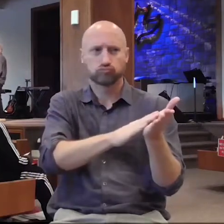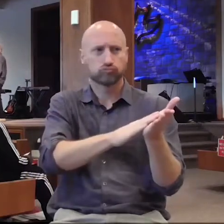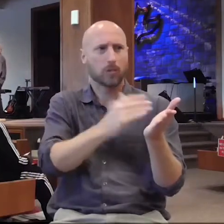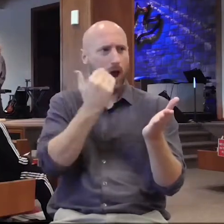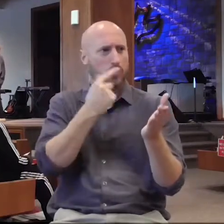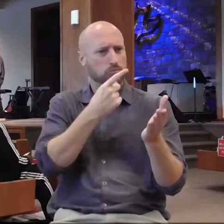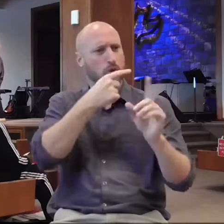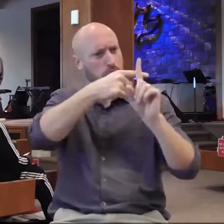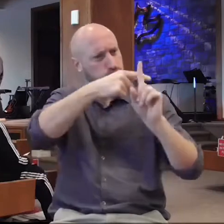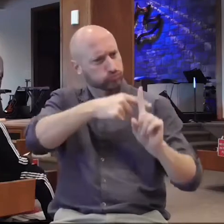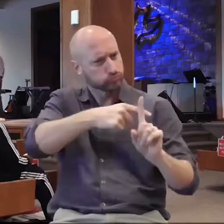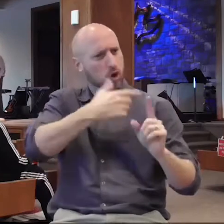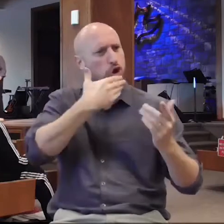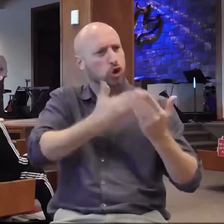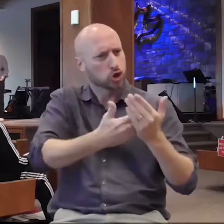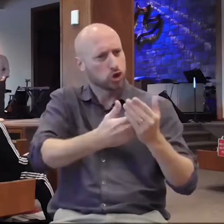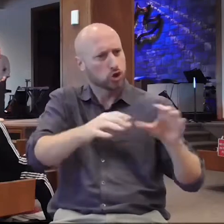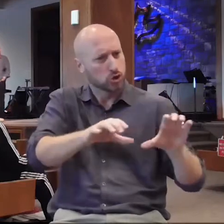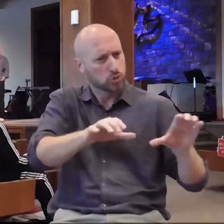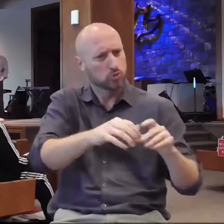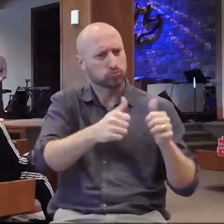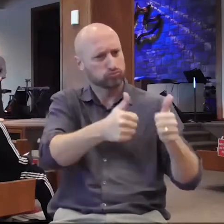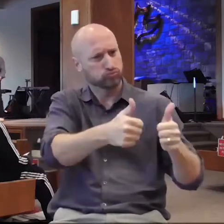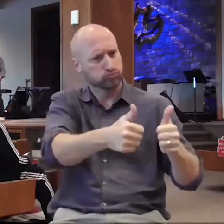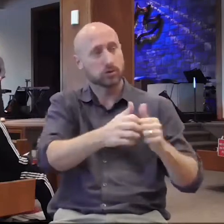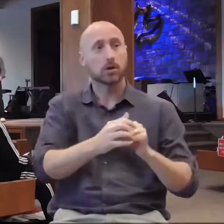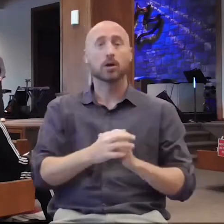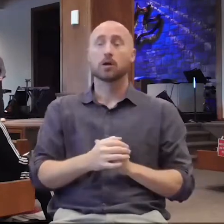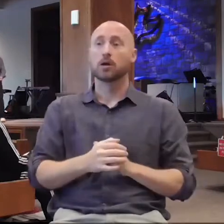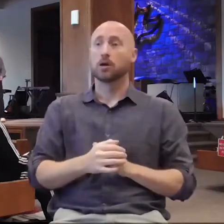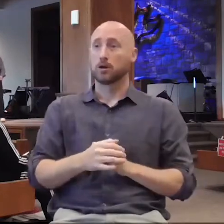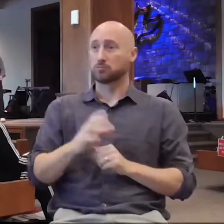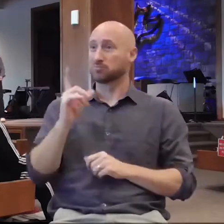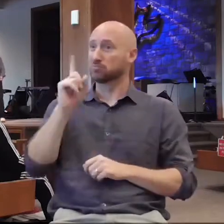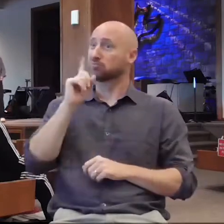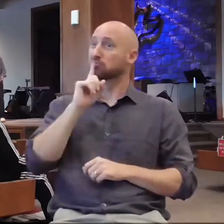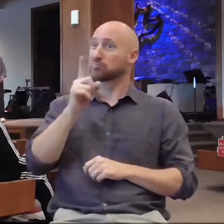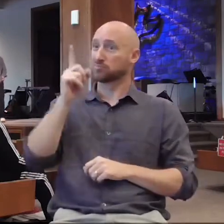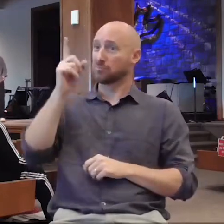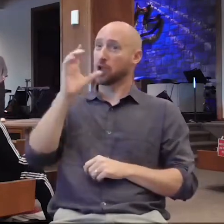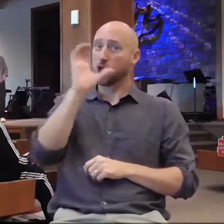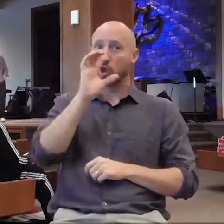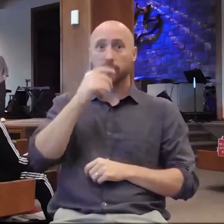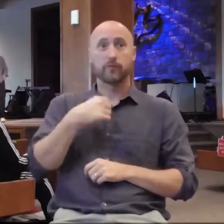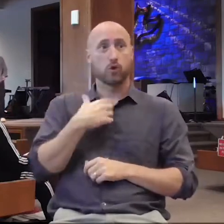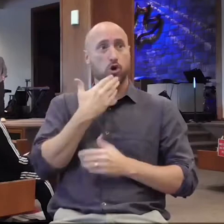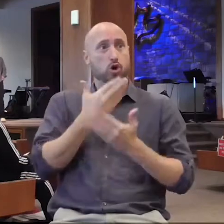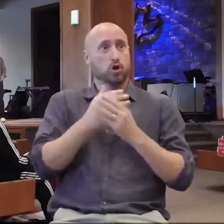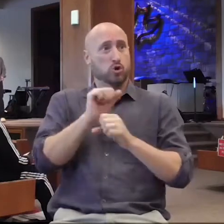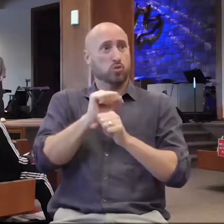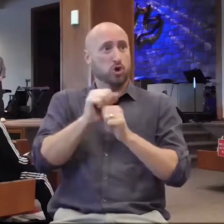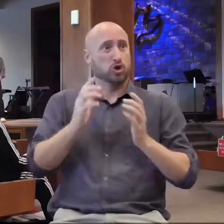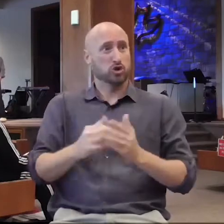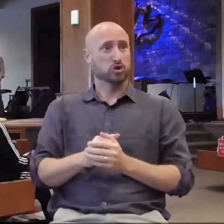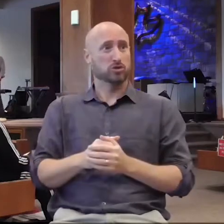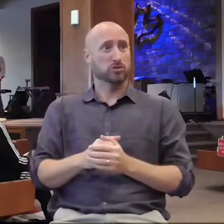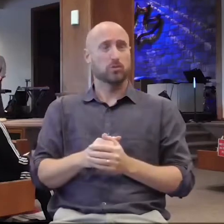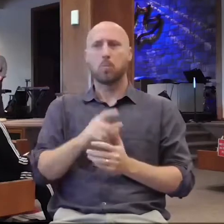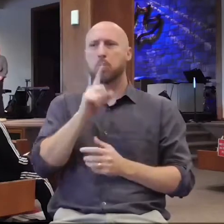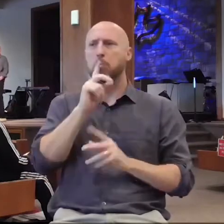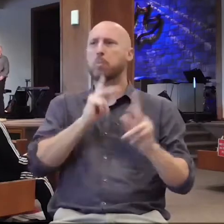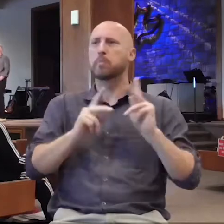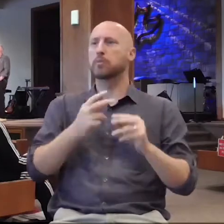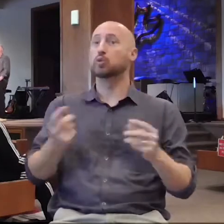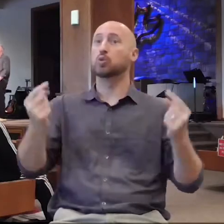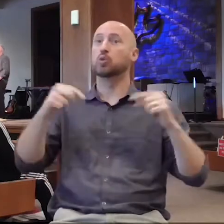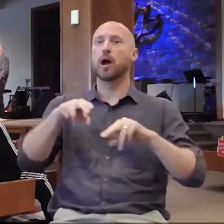works. And Jesus is always looking for workers. He's not looking for loads. He's not looking for pubitatus. He's looking for workers. You